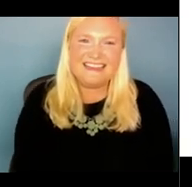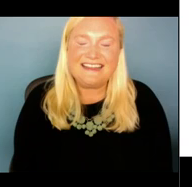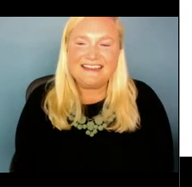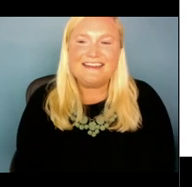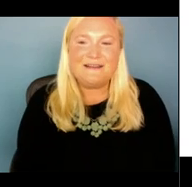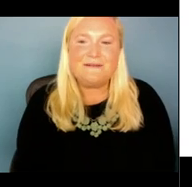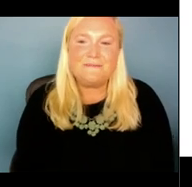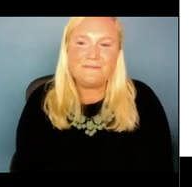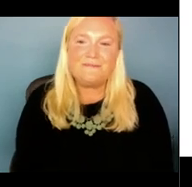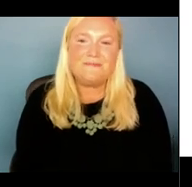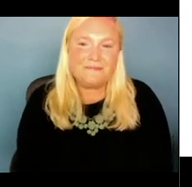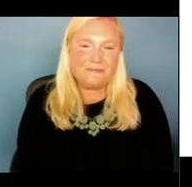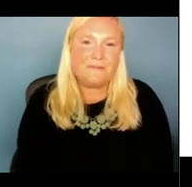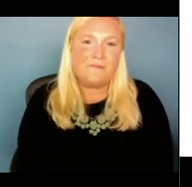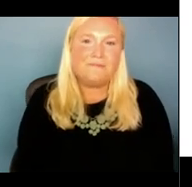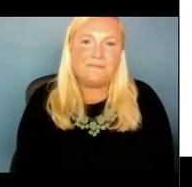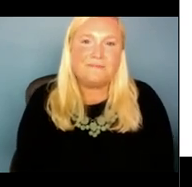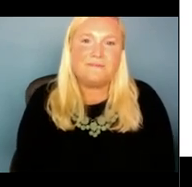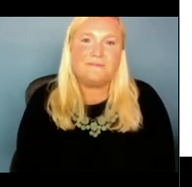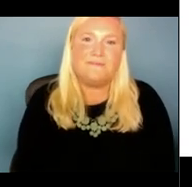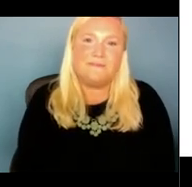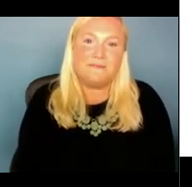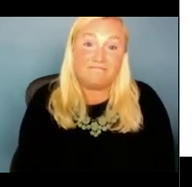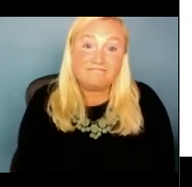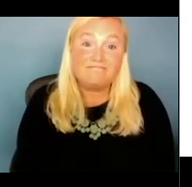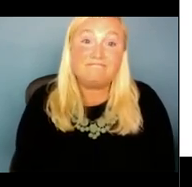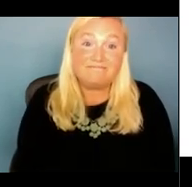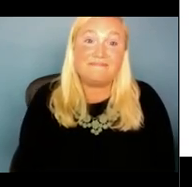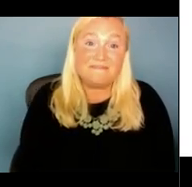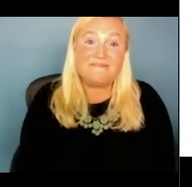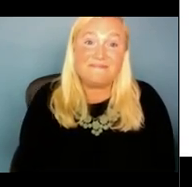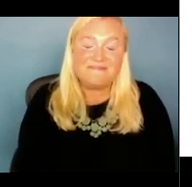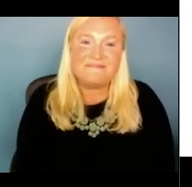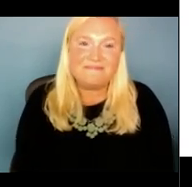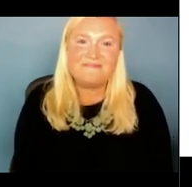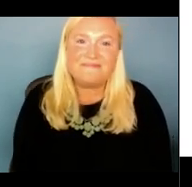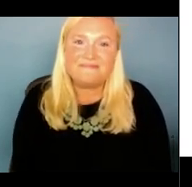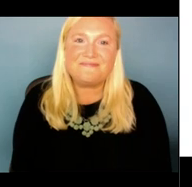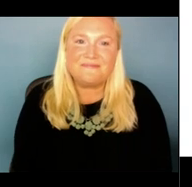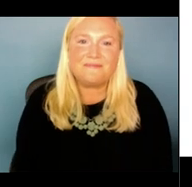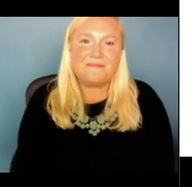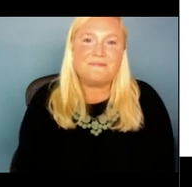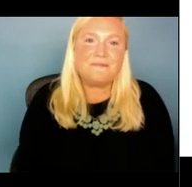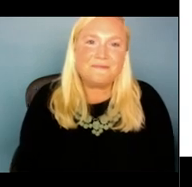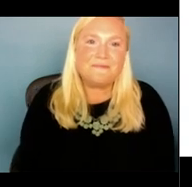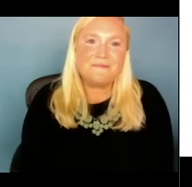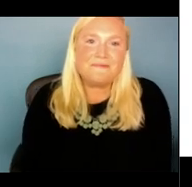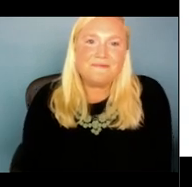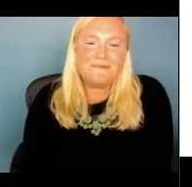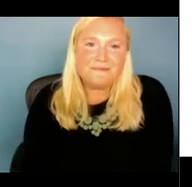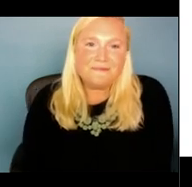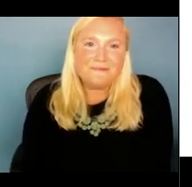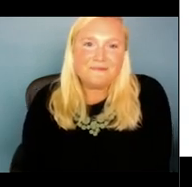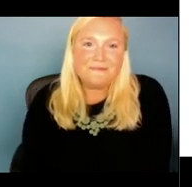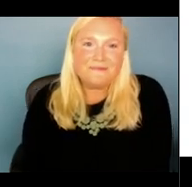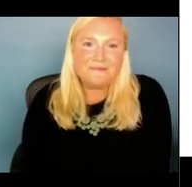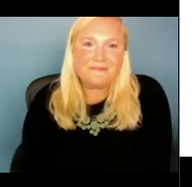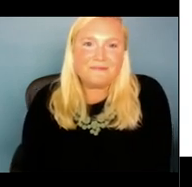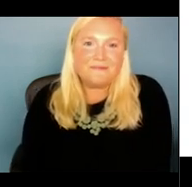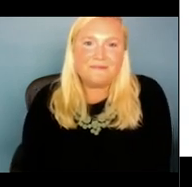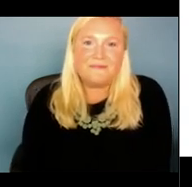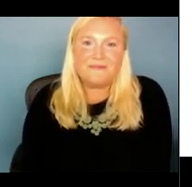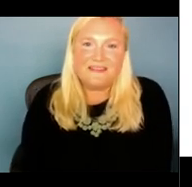So whatever the kid's interested in, I know more about video games, you know, than if I ever get a chance to play Minecraft,